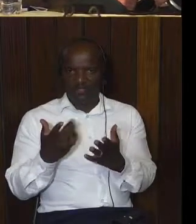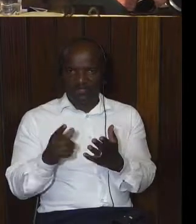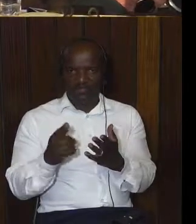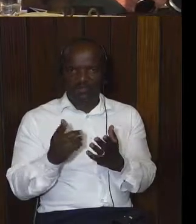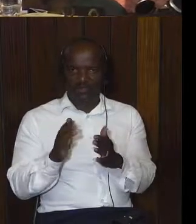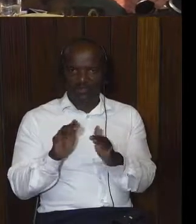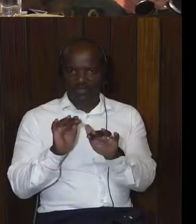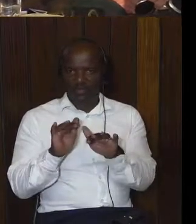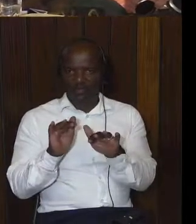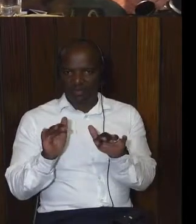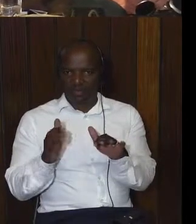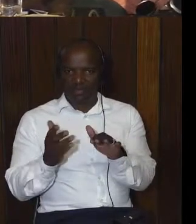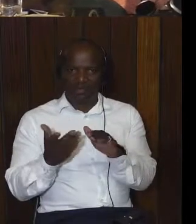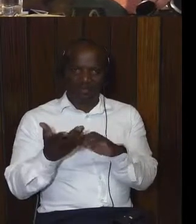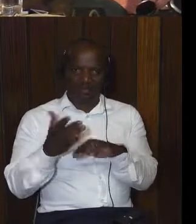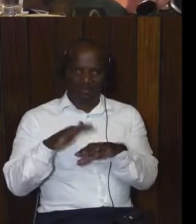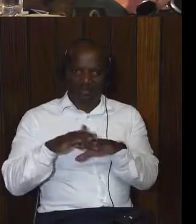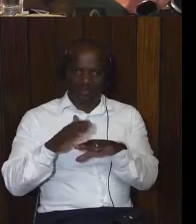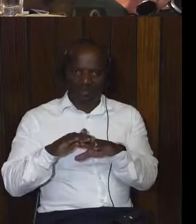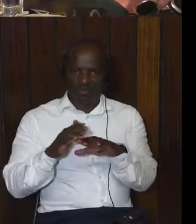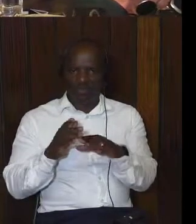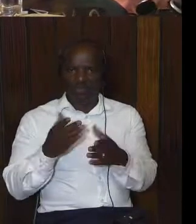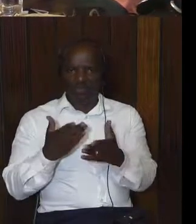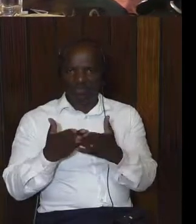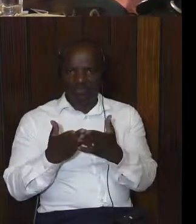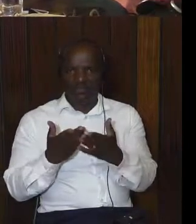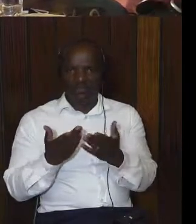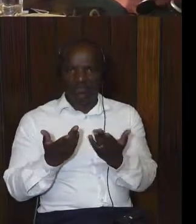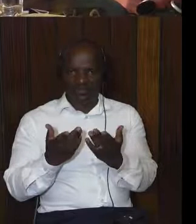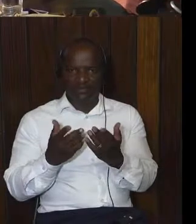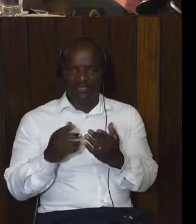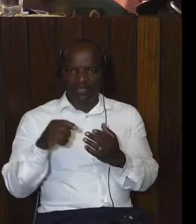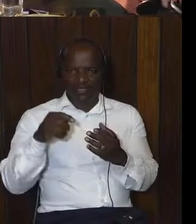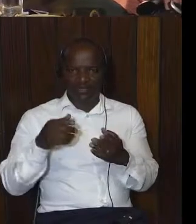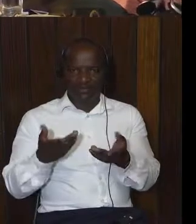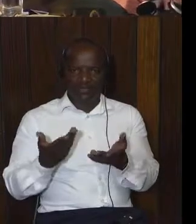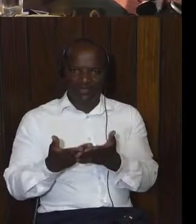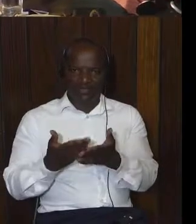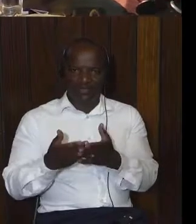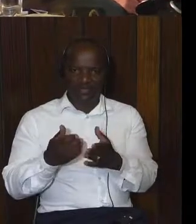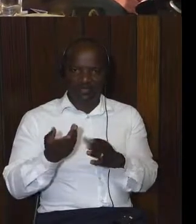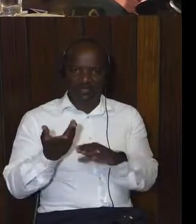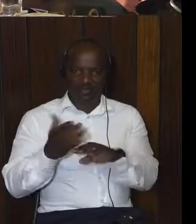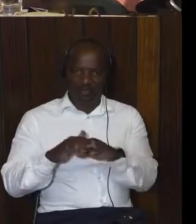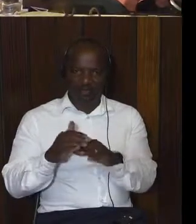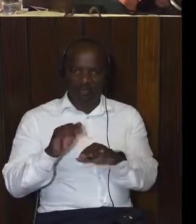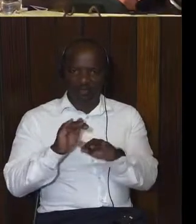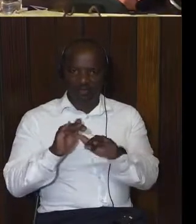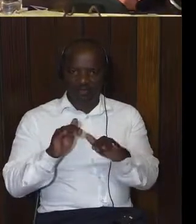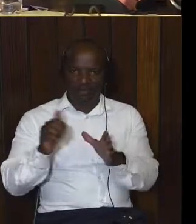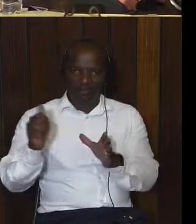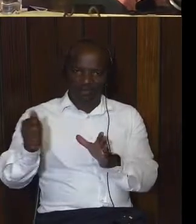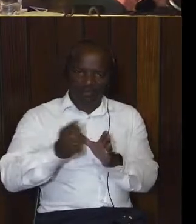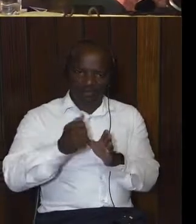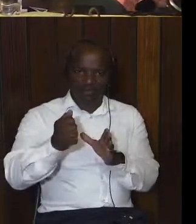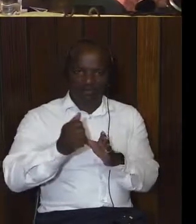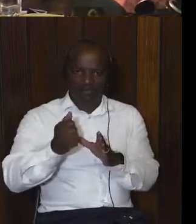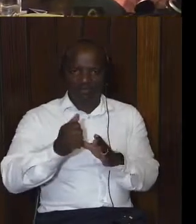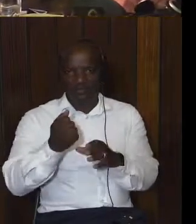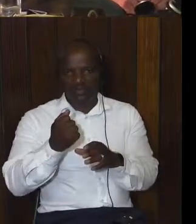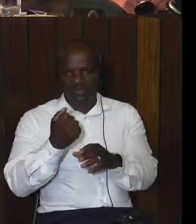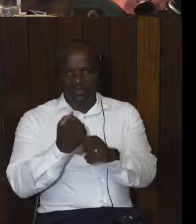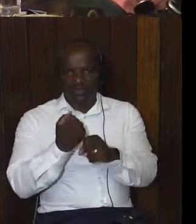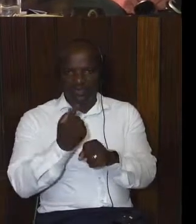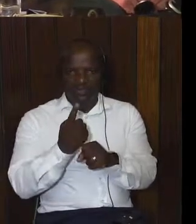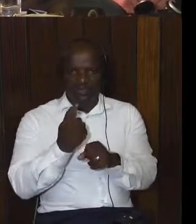think it will bring more people to the Gautrain. So that budgeting we did ourselves. We did not go to the department and ask